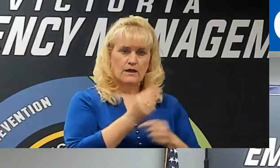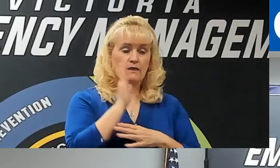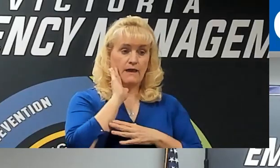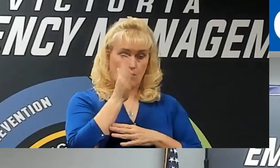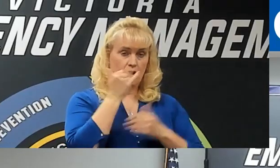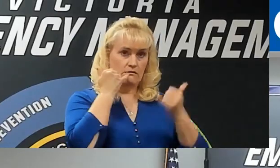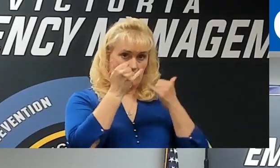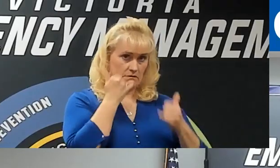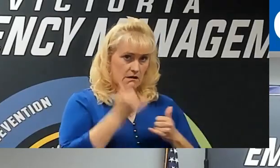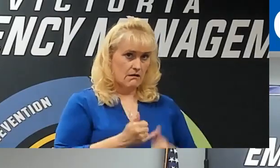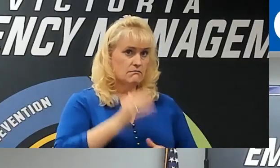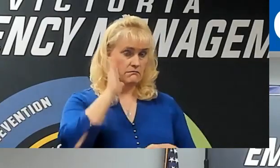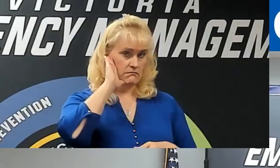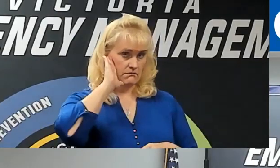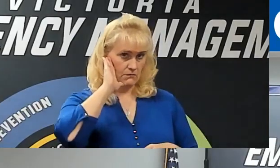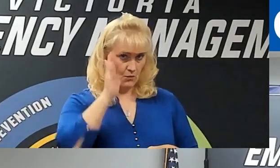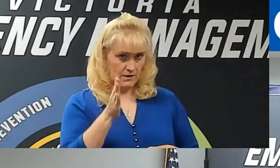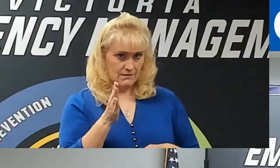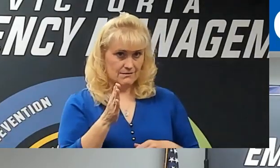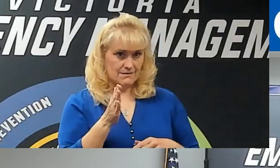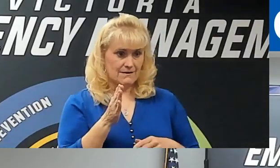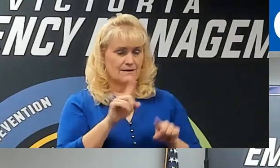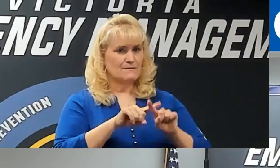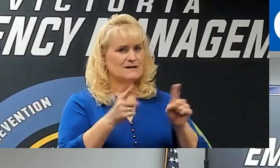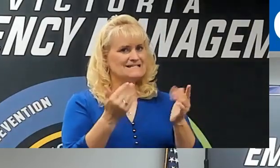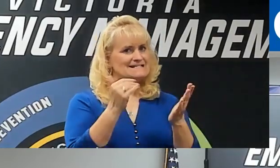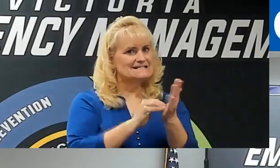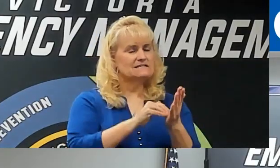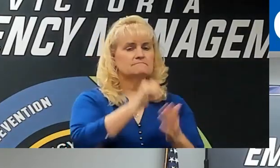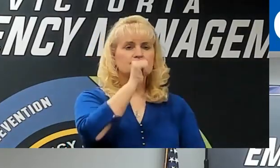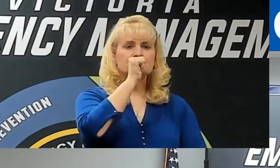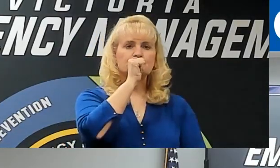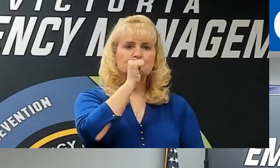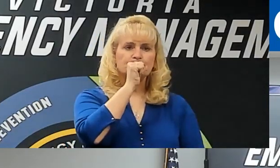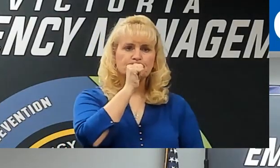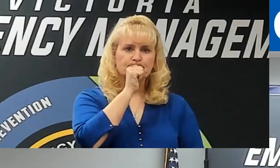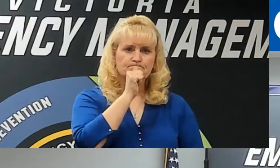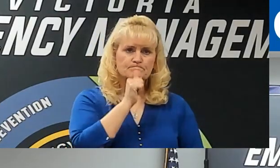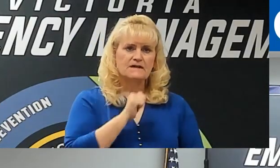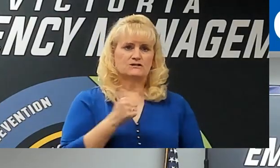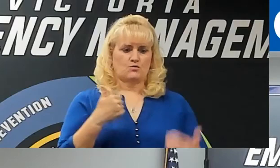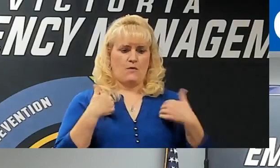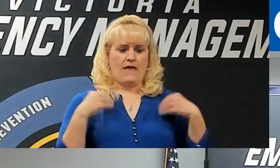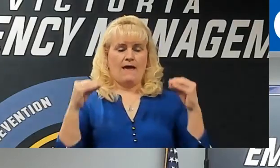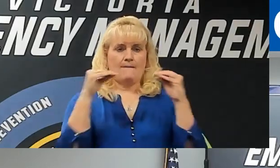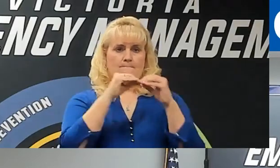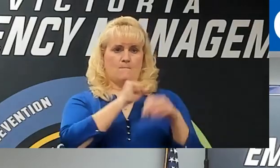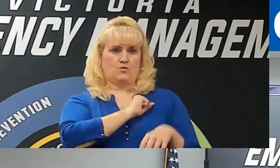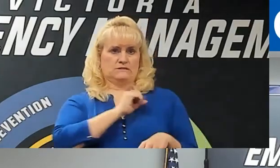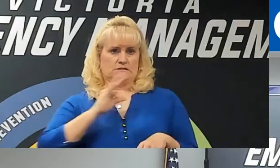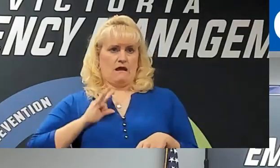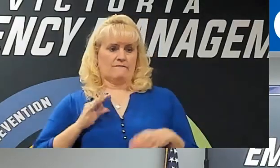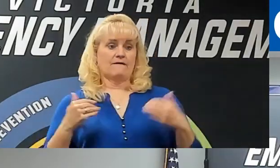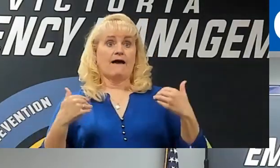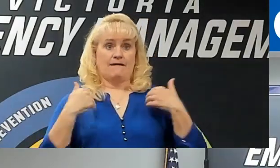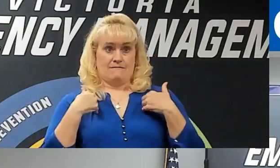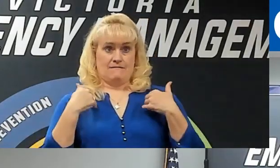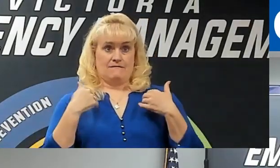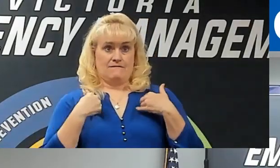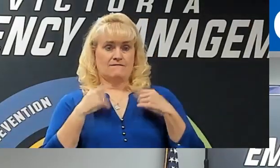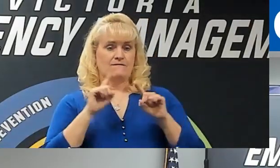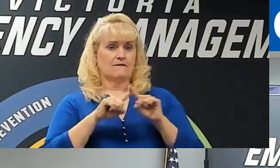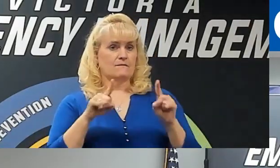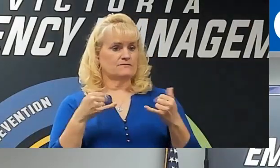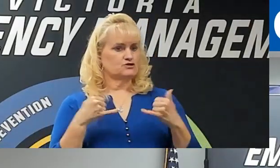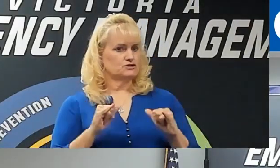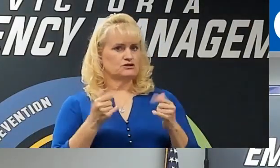you. Again, I just ask for patience in that. We've brought in some additional staff in the past few days to handle this caseload, and they're